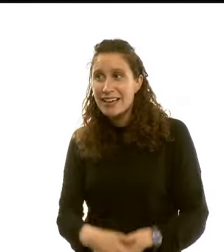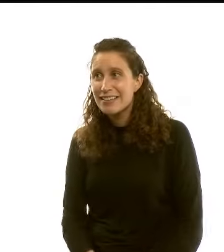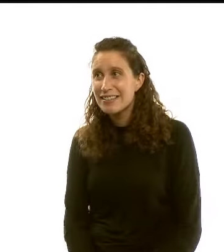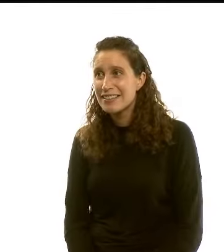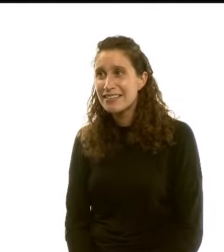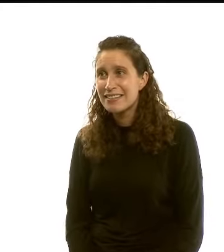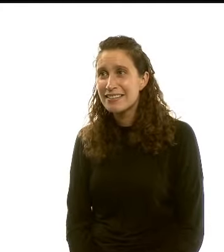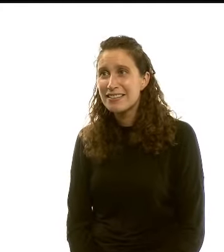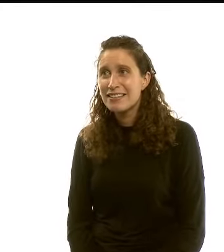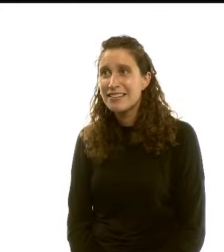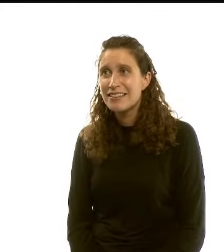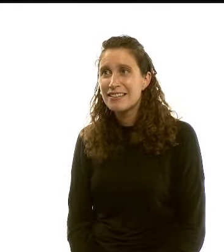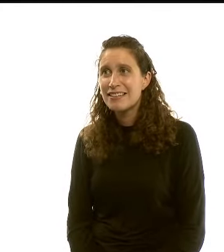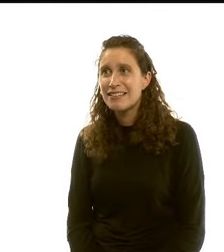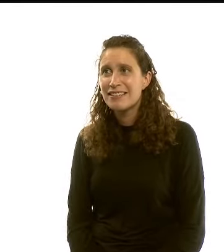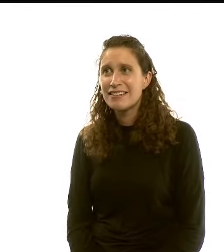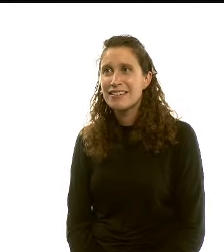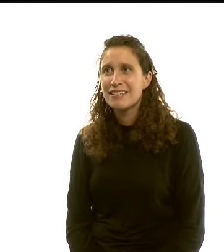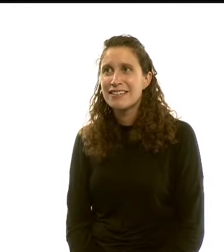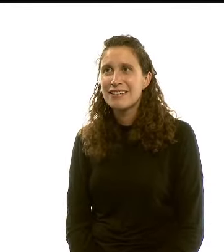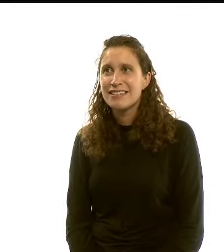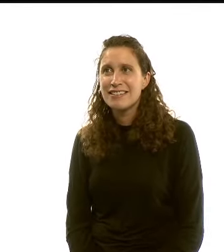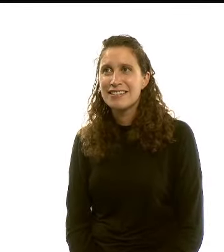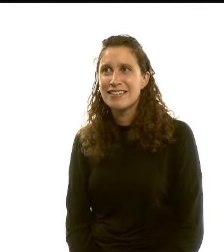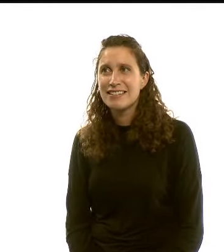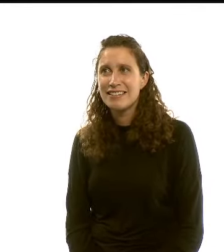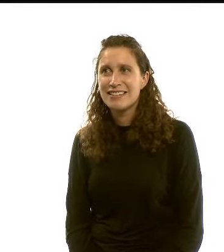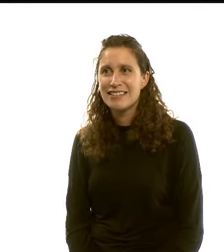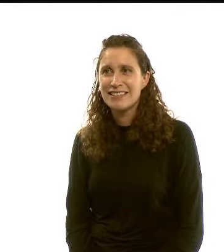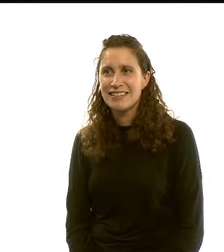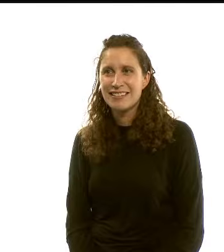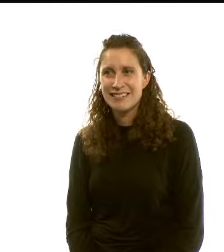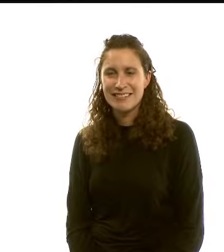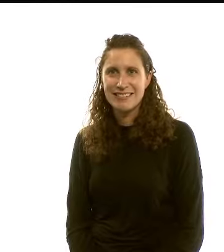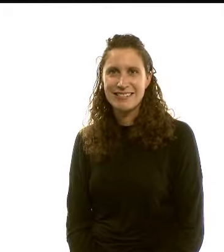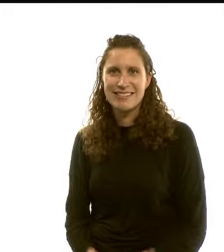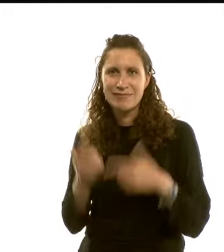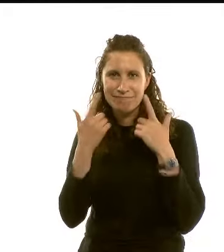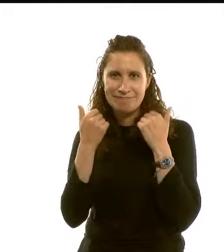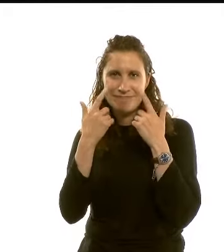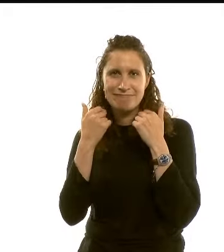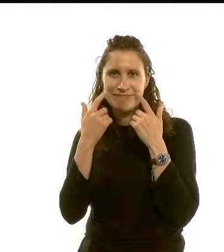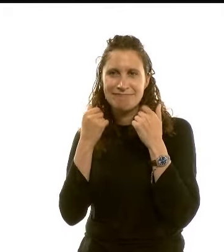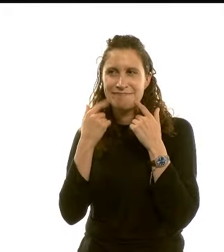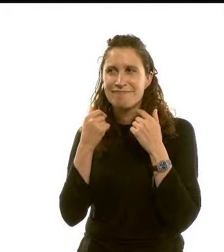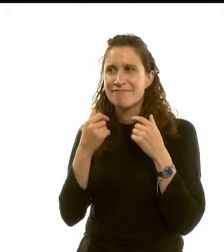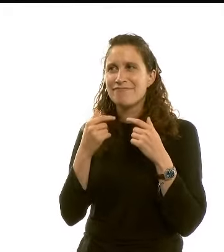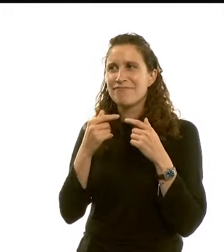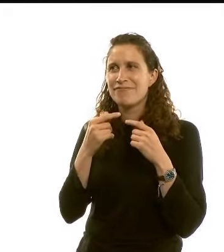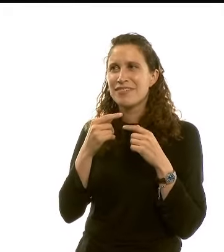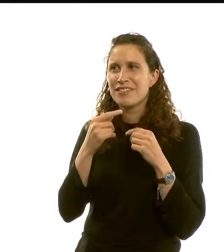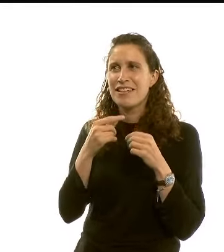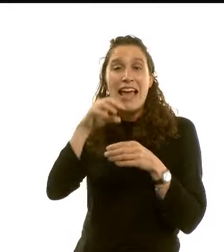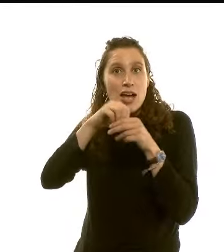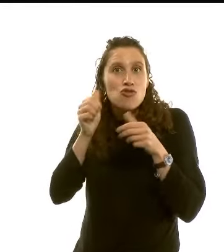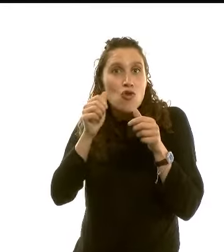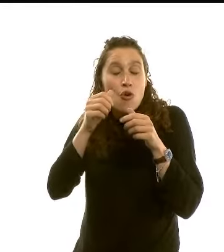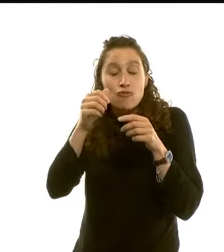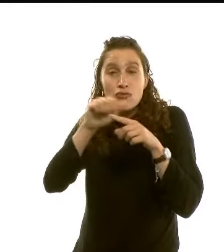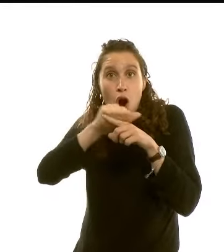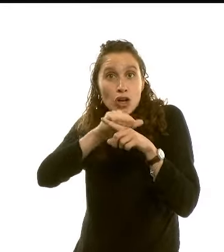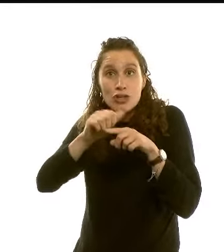Here we go. There it is. Oh! Okay. You know what? We did that in rehearsals and it did it twice and it didn't have